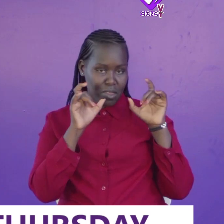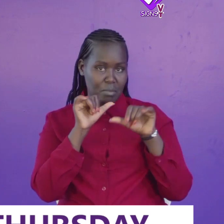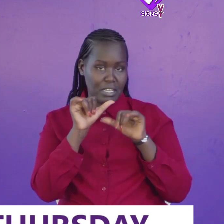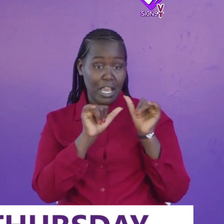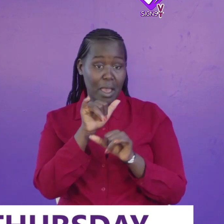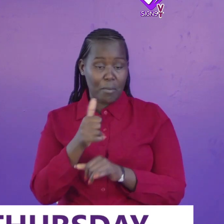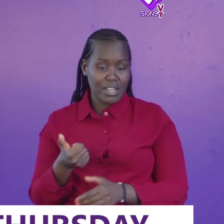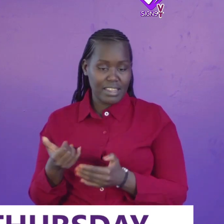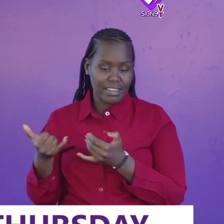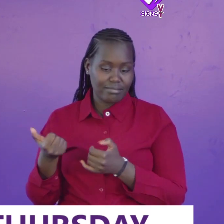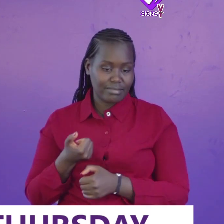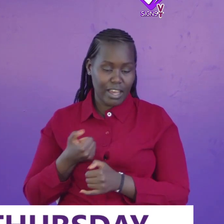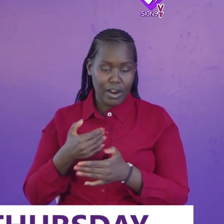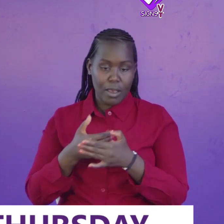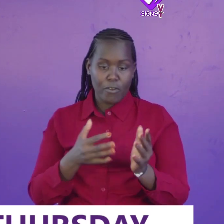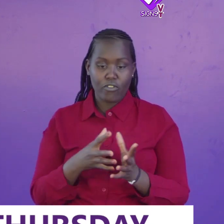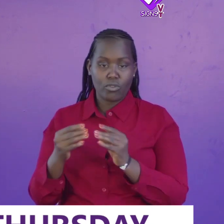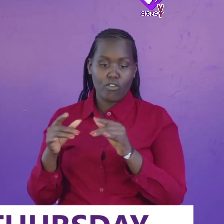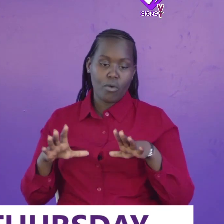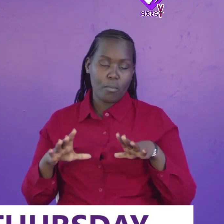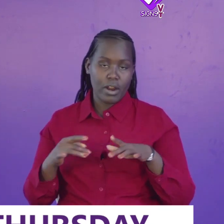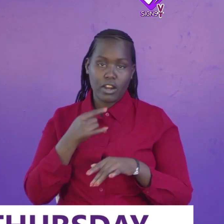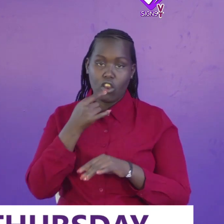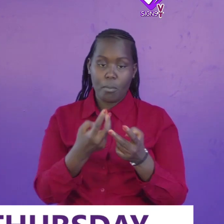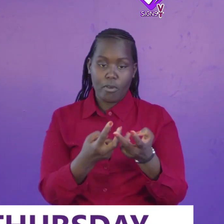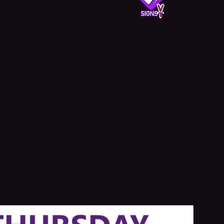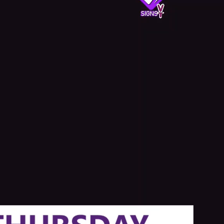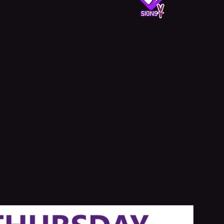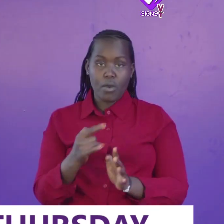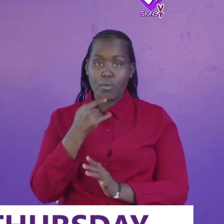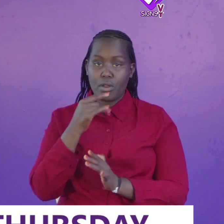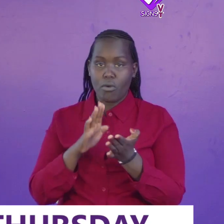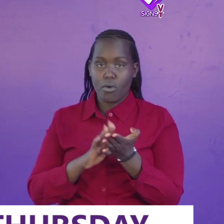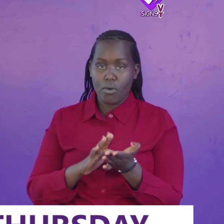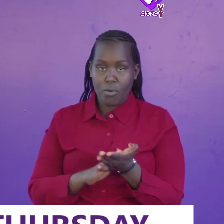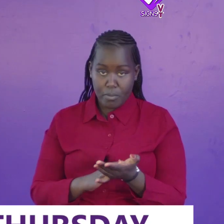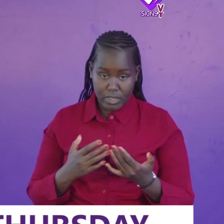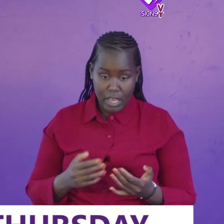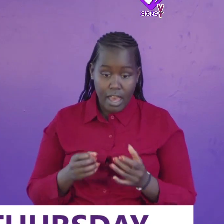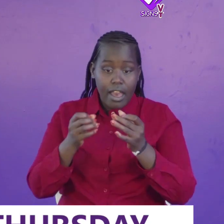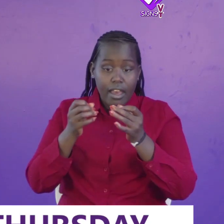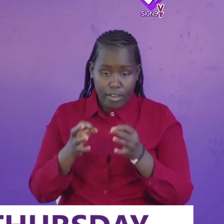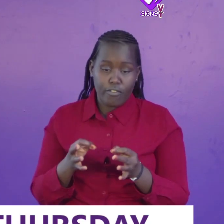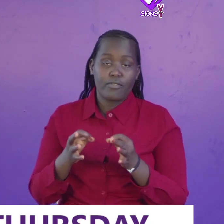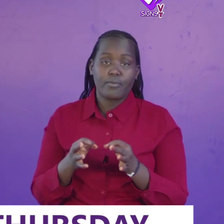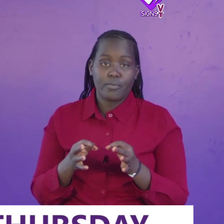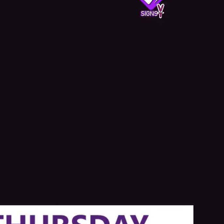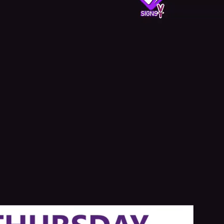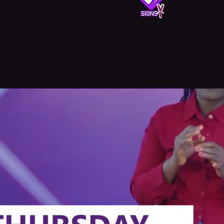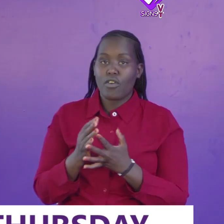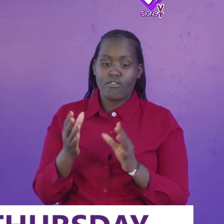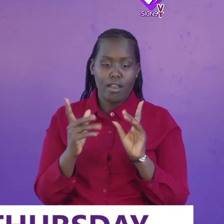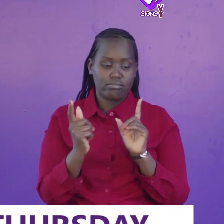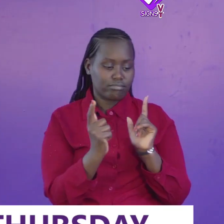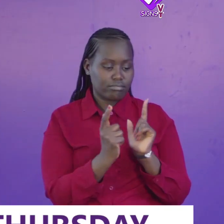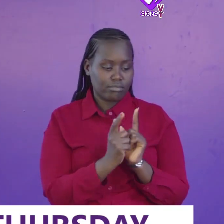girl. Lakini before today break nilikuwa nimewaambia my viewers, mniambia kwa comment section if you have ever encountered